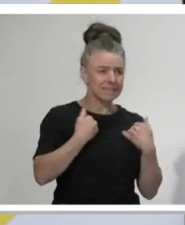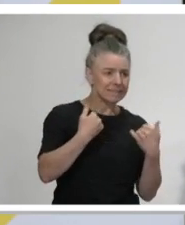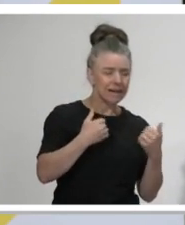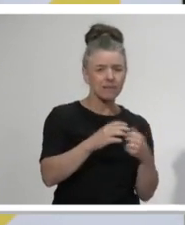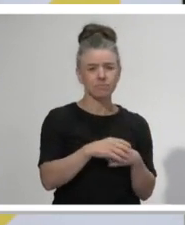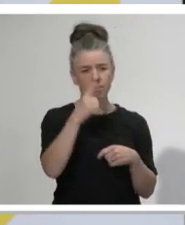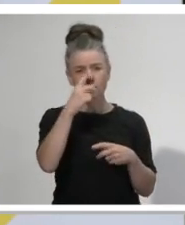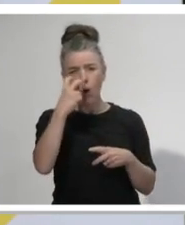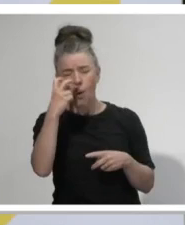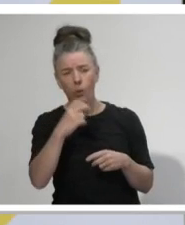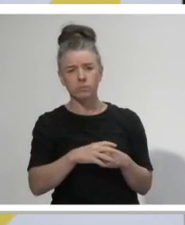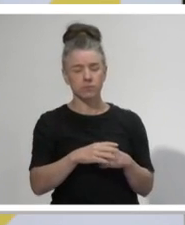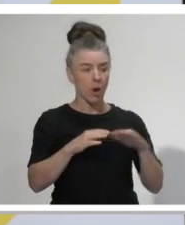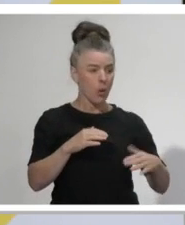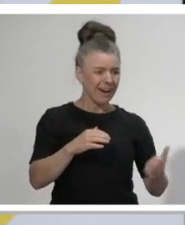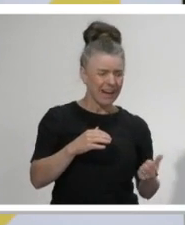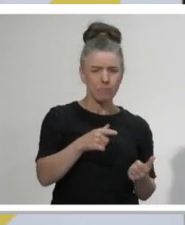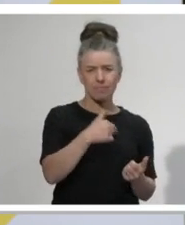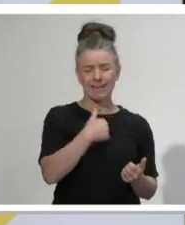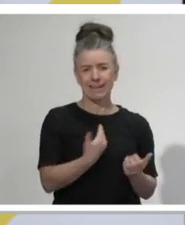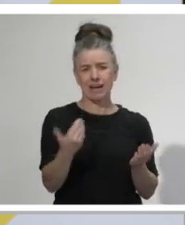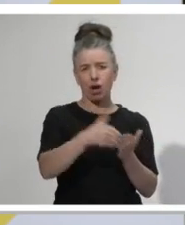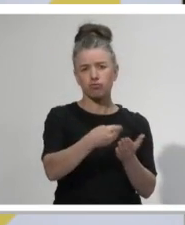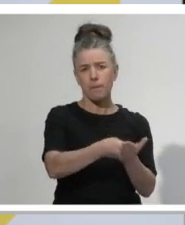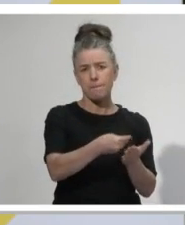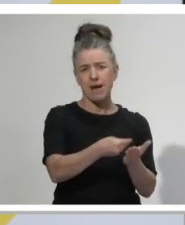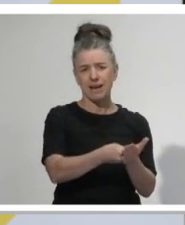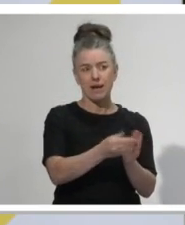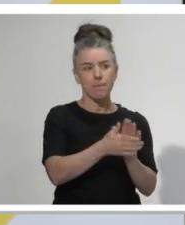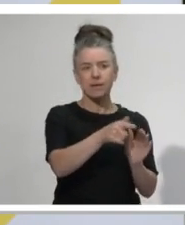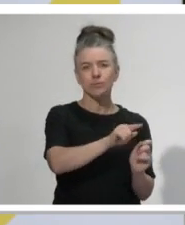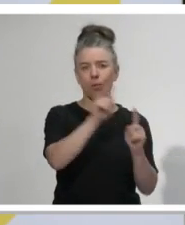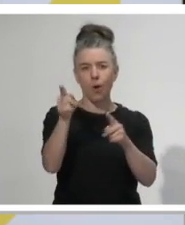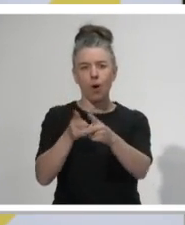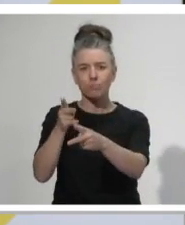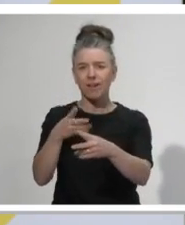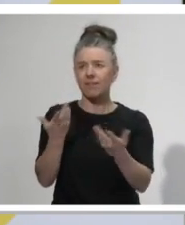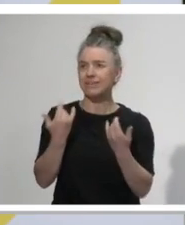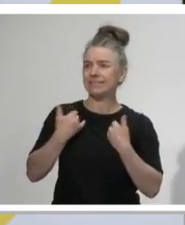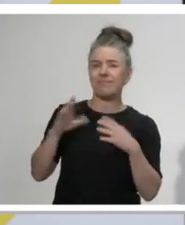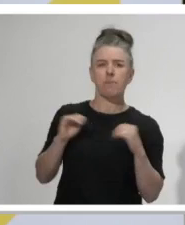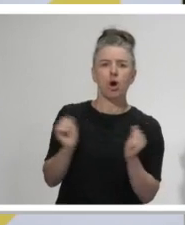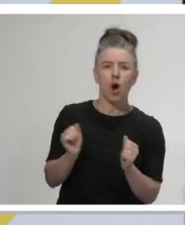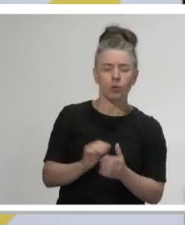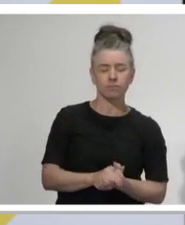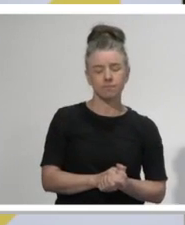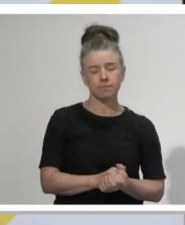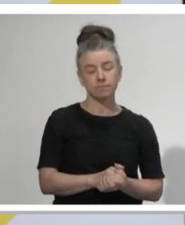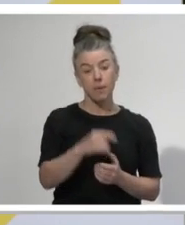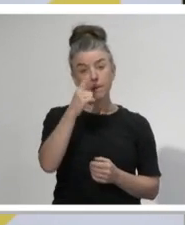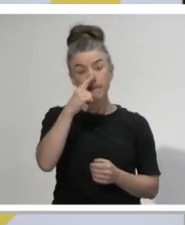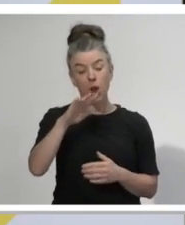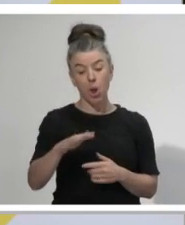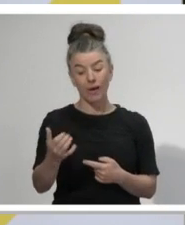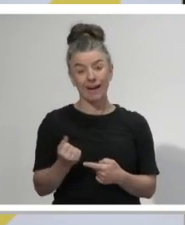stay warm and healthy and reduce any unnecessary burden on health services. We also know that those on lower incomes